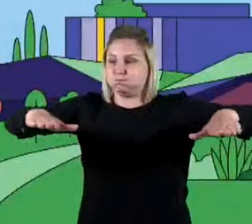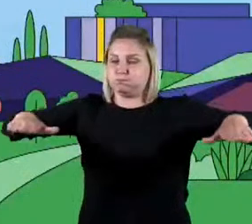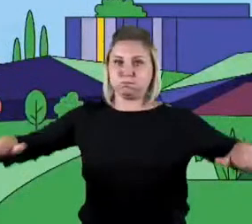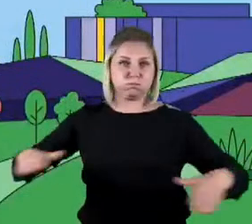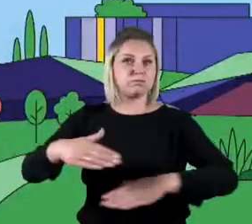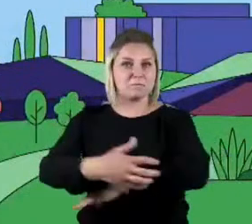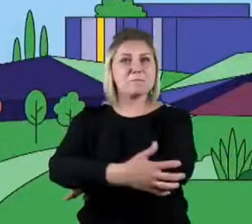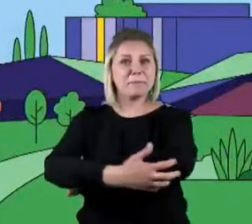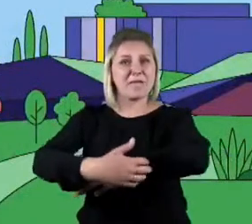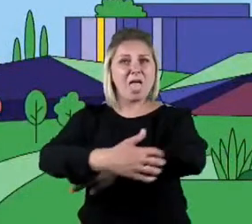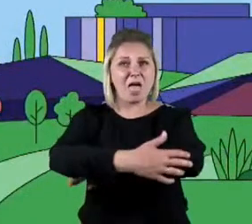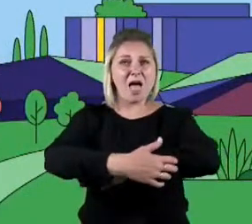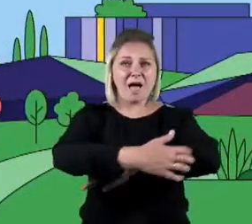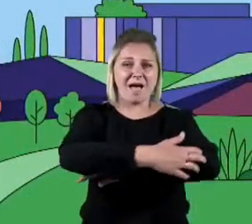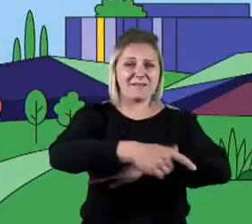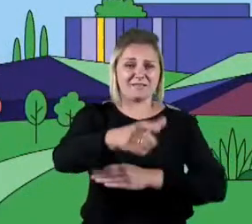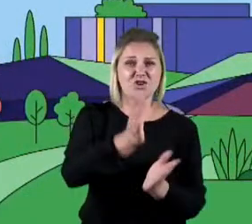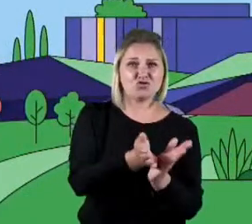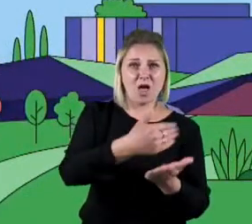rise, and